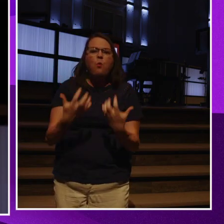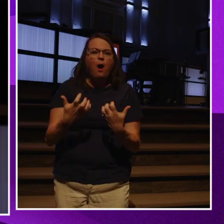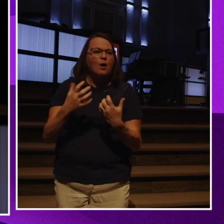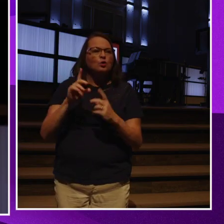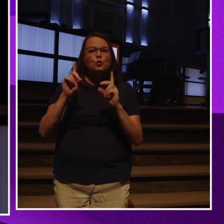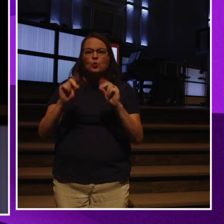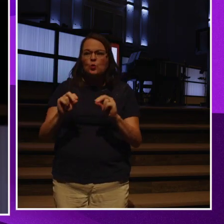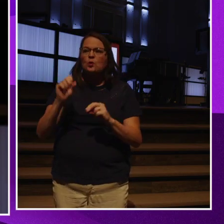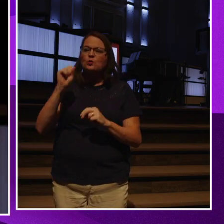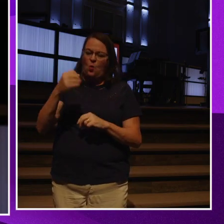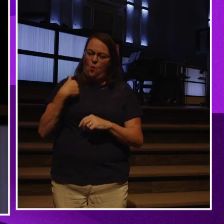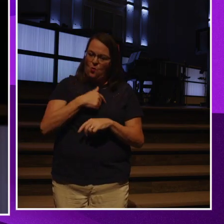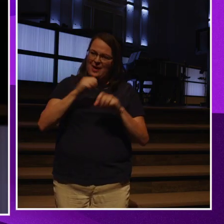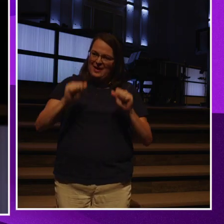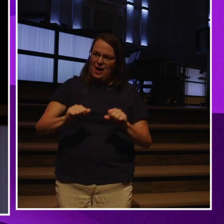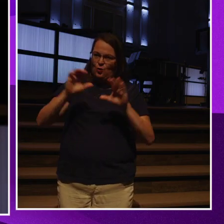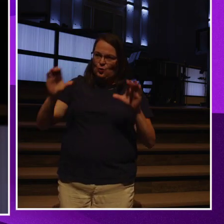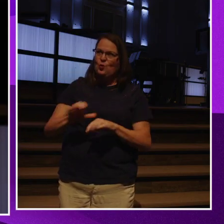do the work.